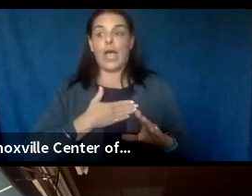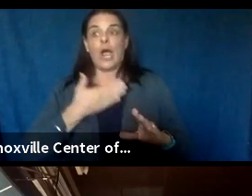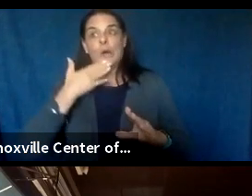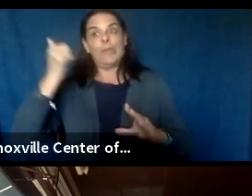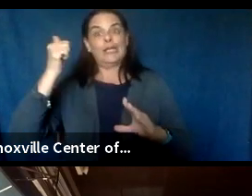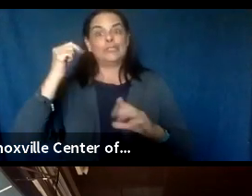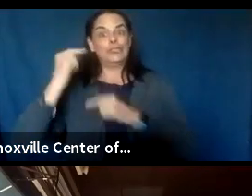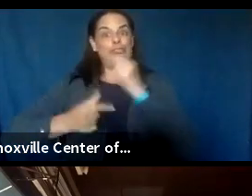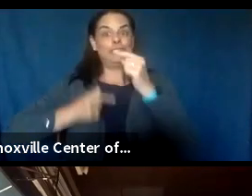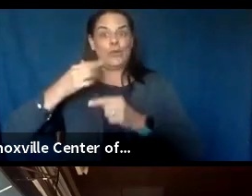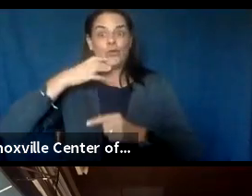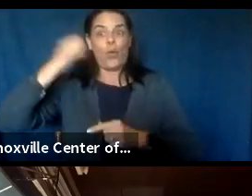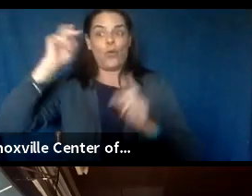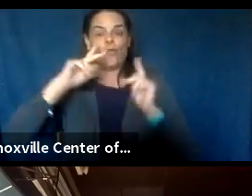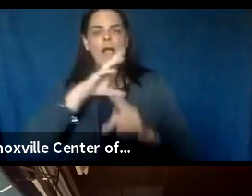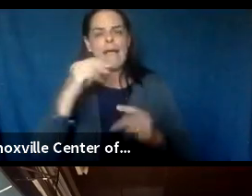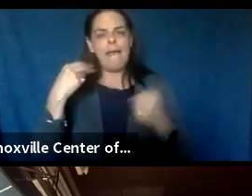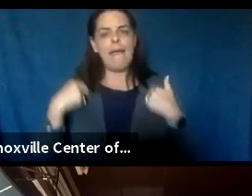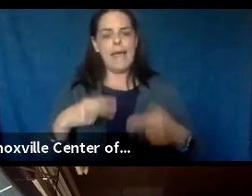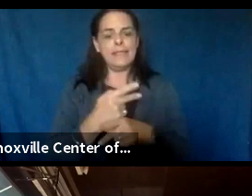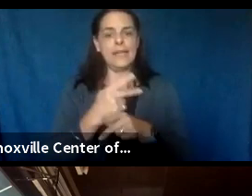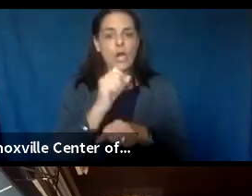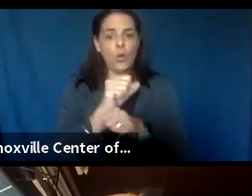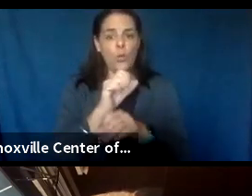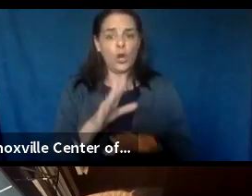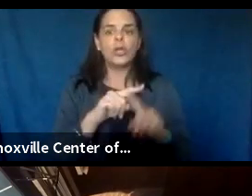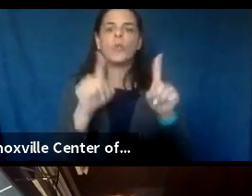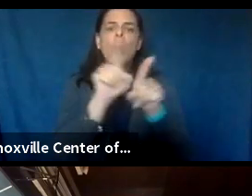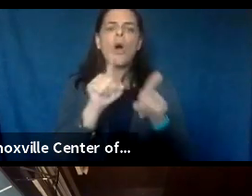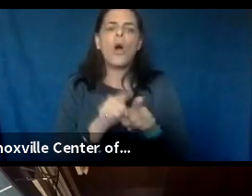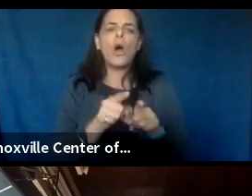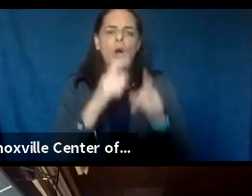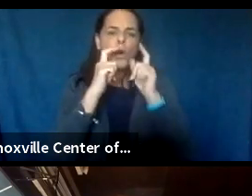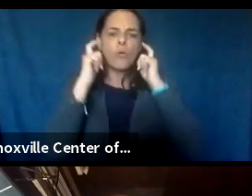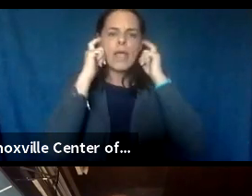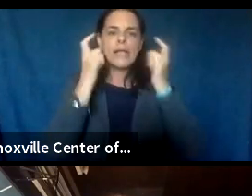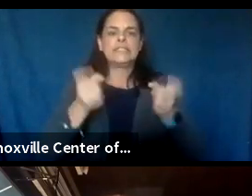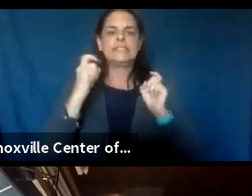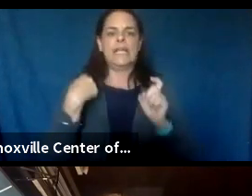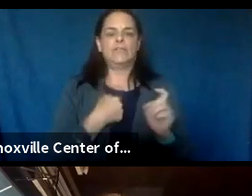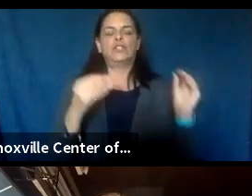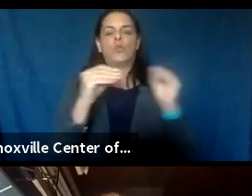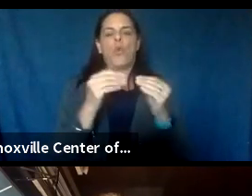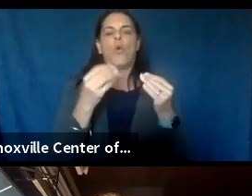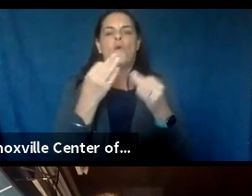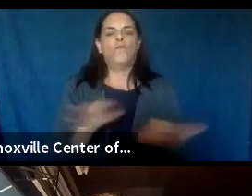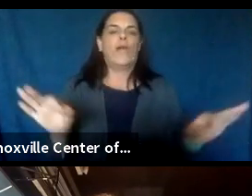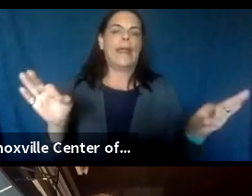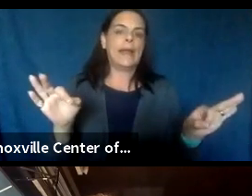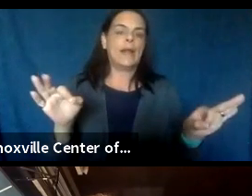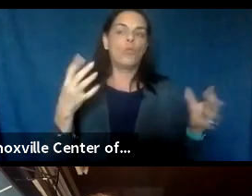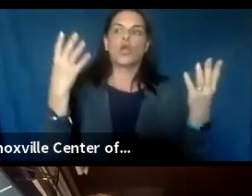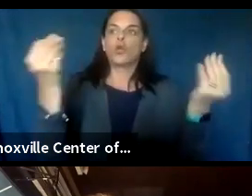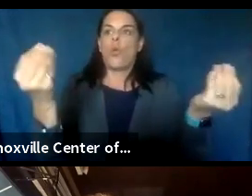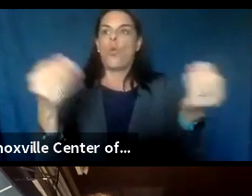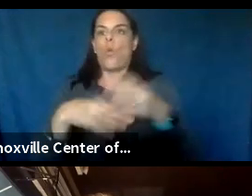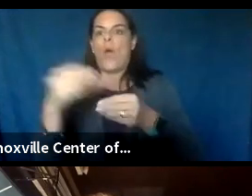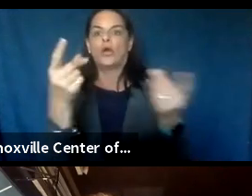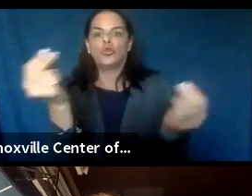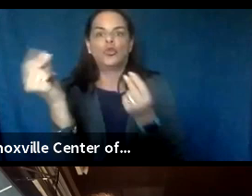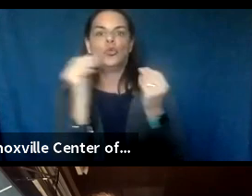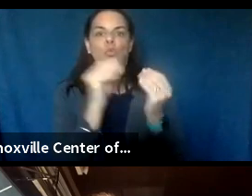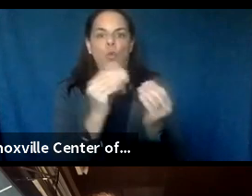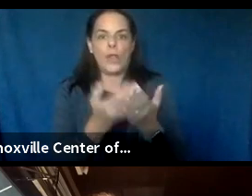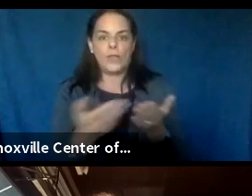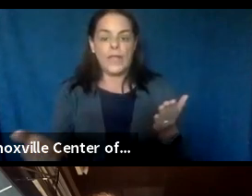yes, our healthcare workers, but wearing masks also gives us more freedom so we can get out and do more things.